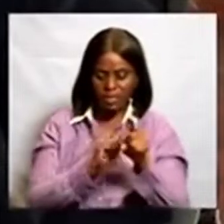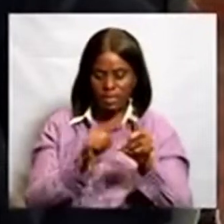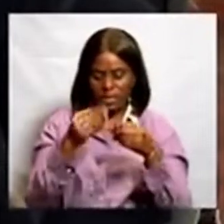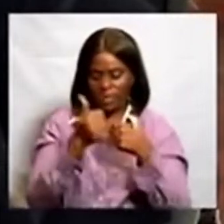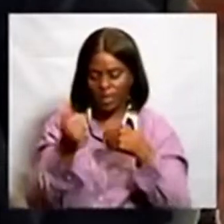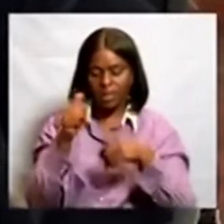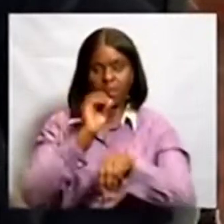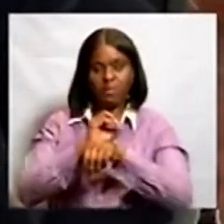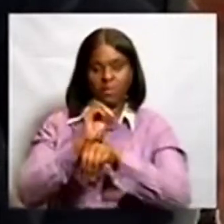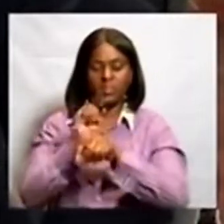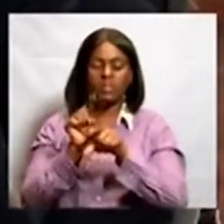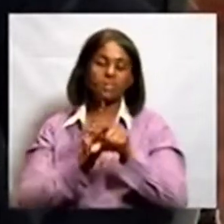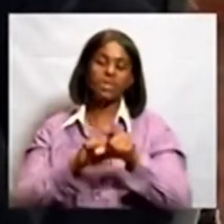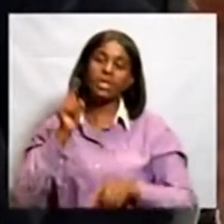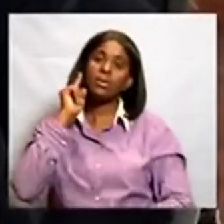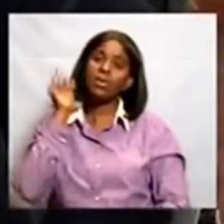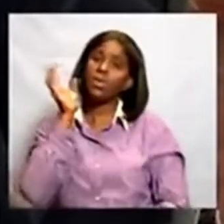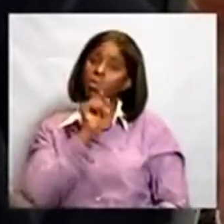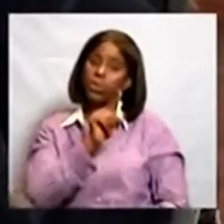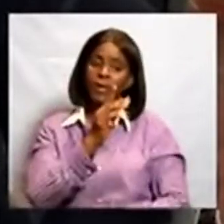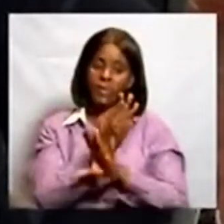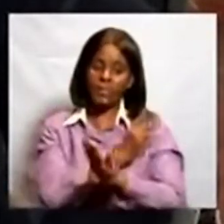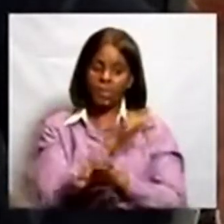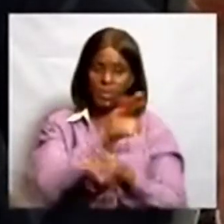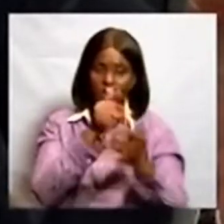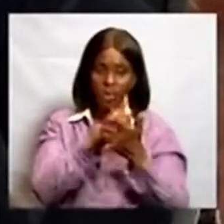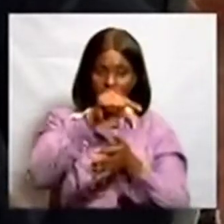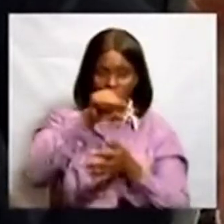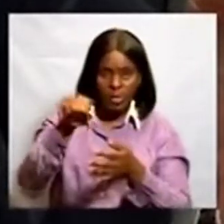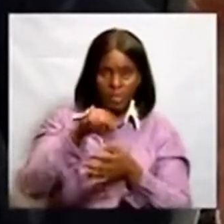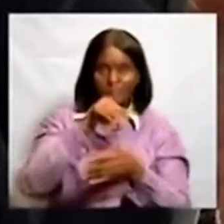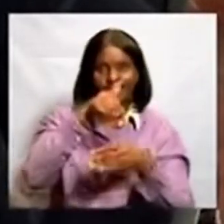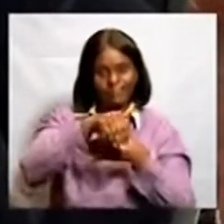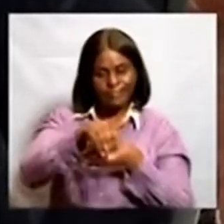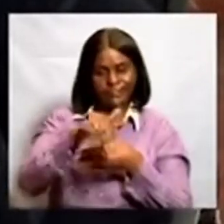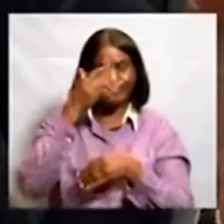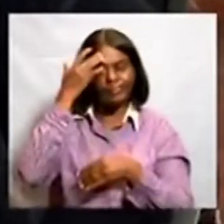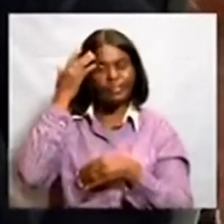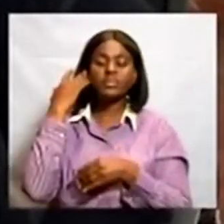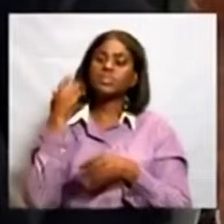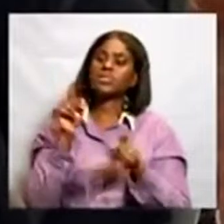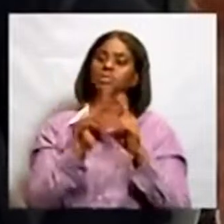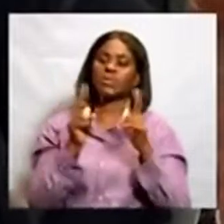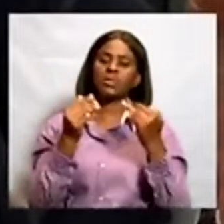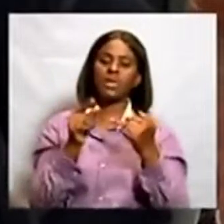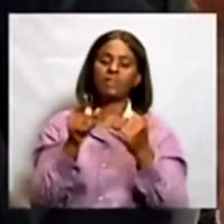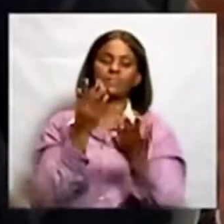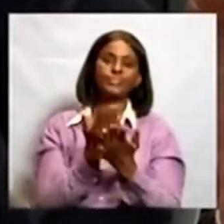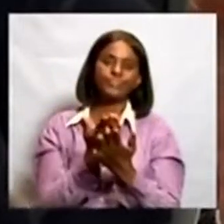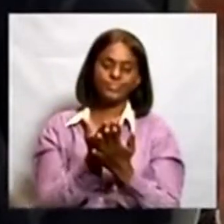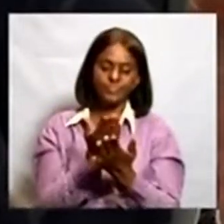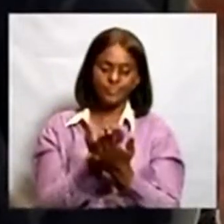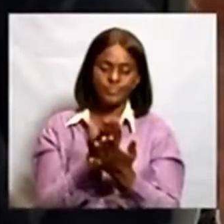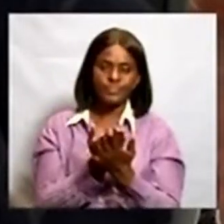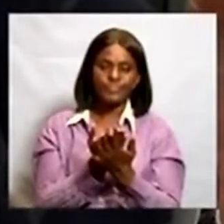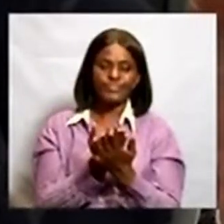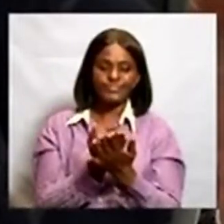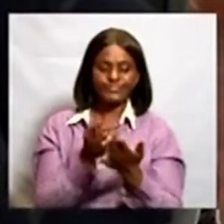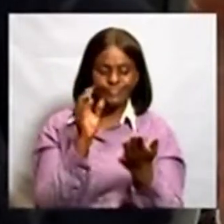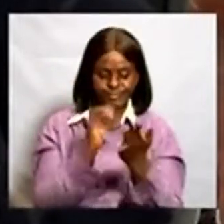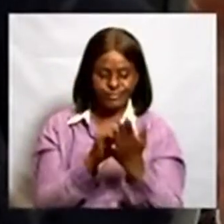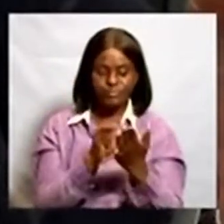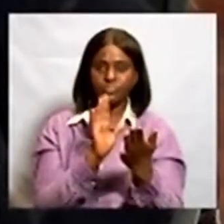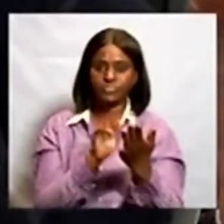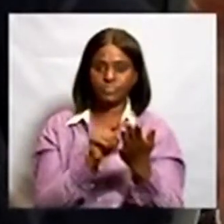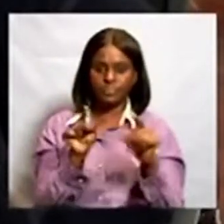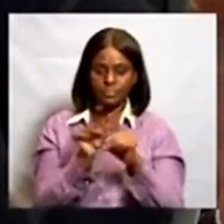an opportunity to be heard before a qualification is registered. So the purpose of the proposal to insert these